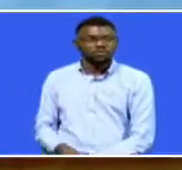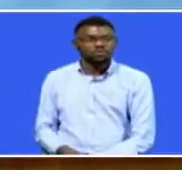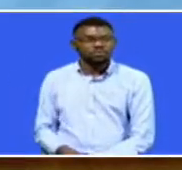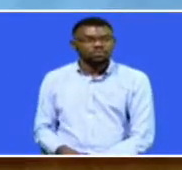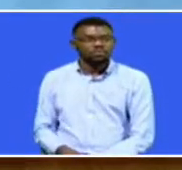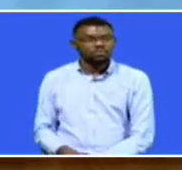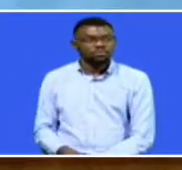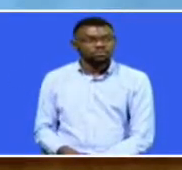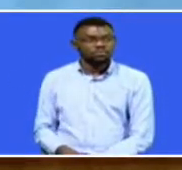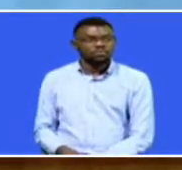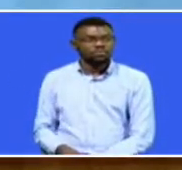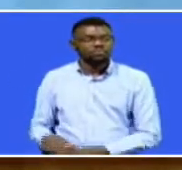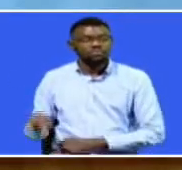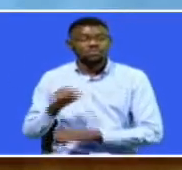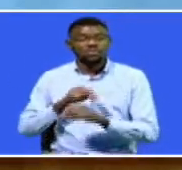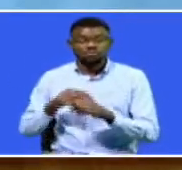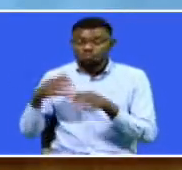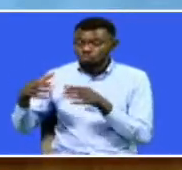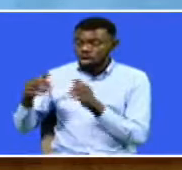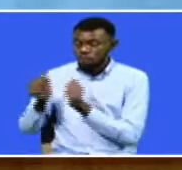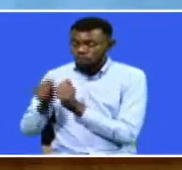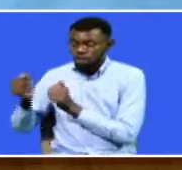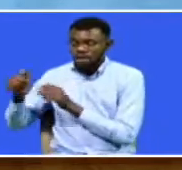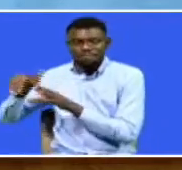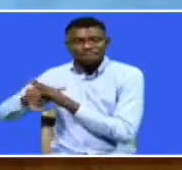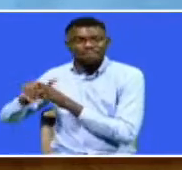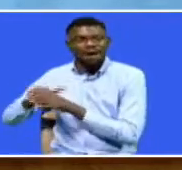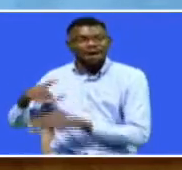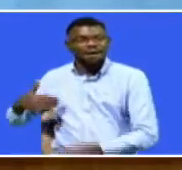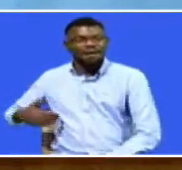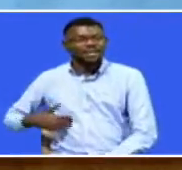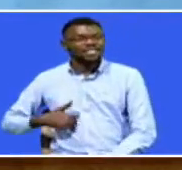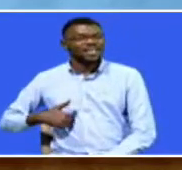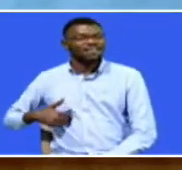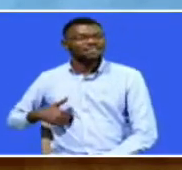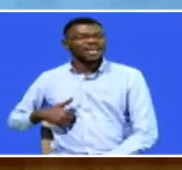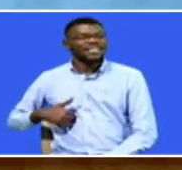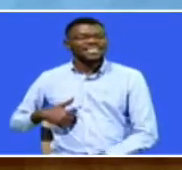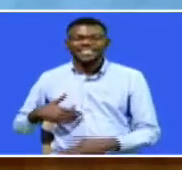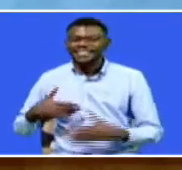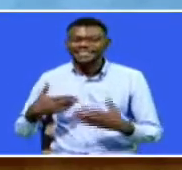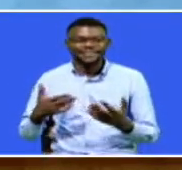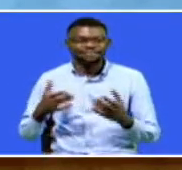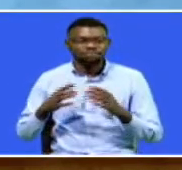Now, the National 15s aside rugby team, Simba's dream of qualifying for the World Cup was